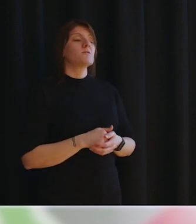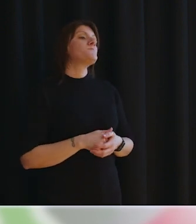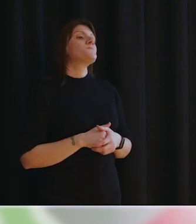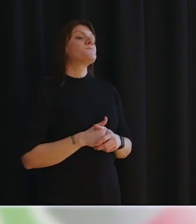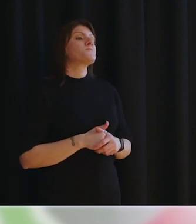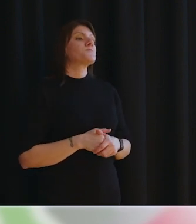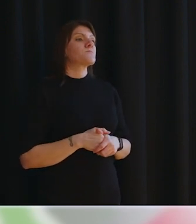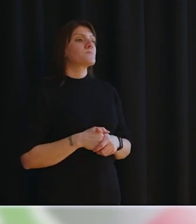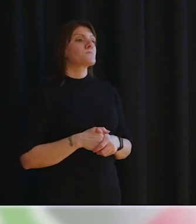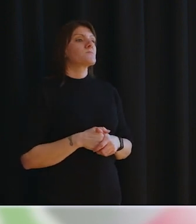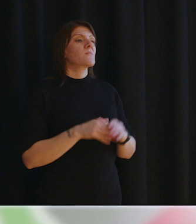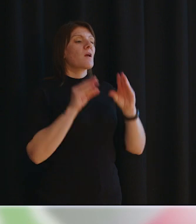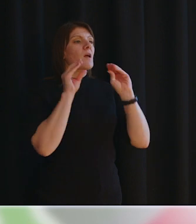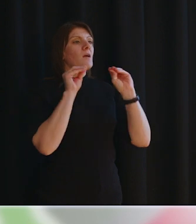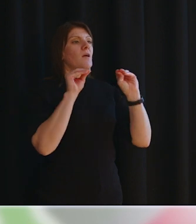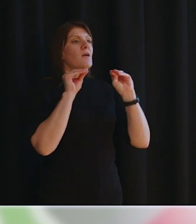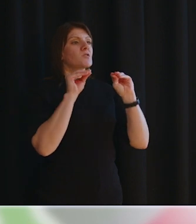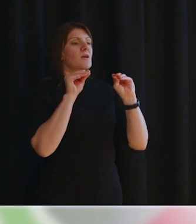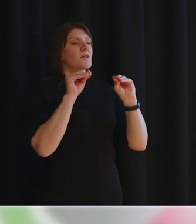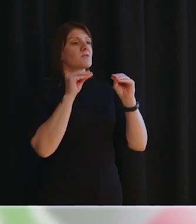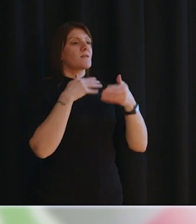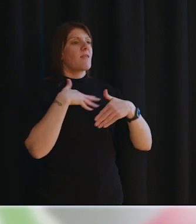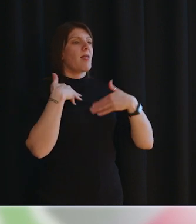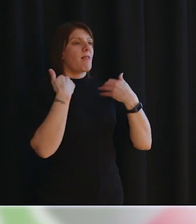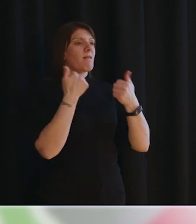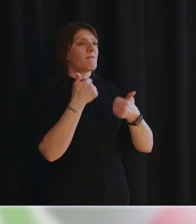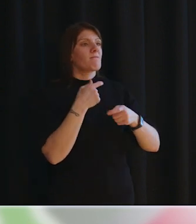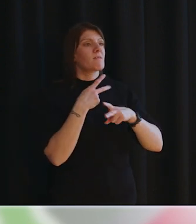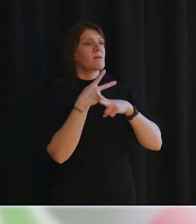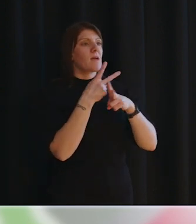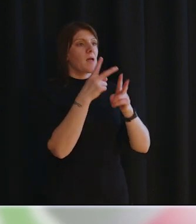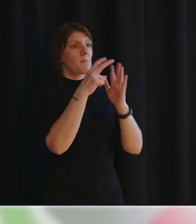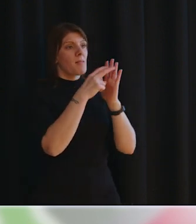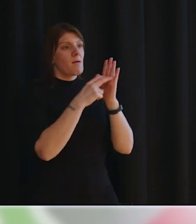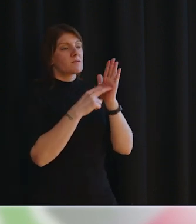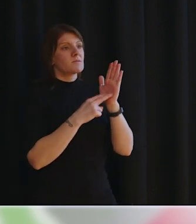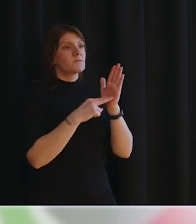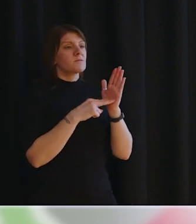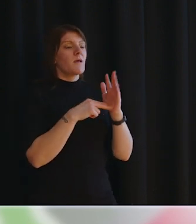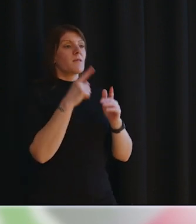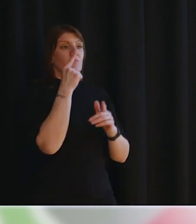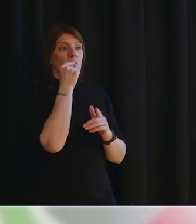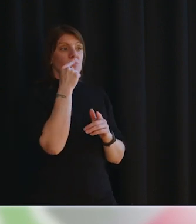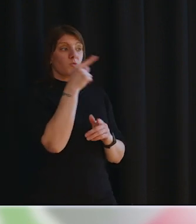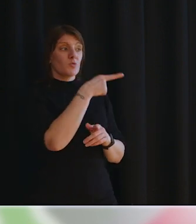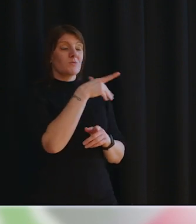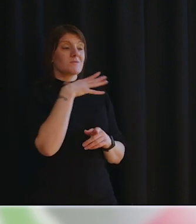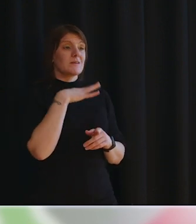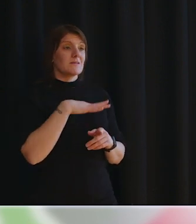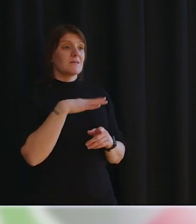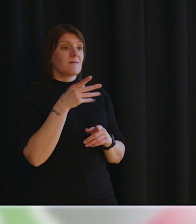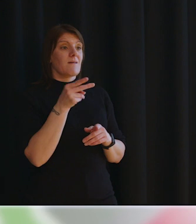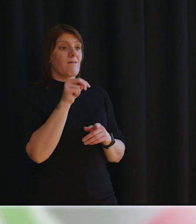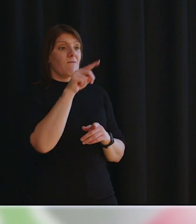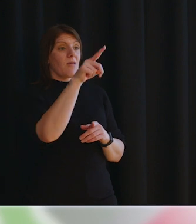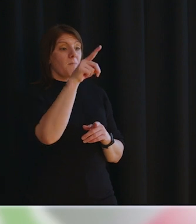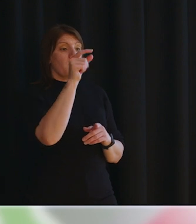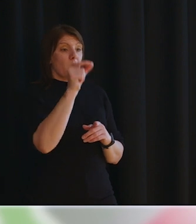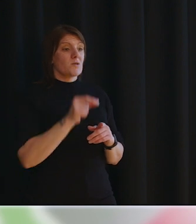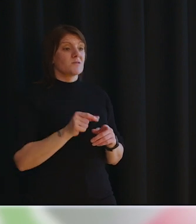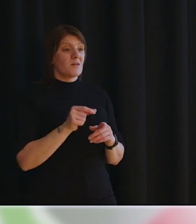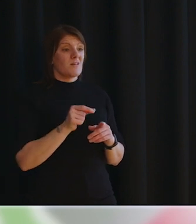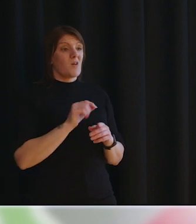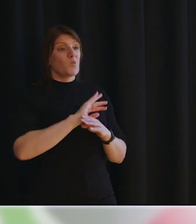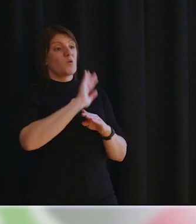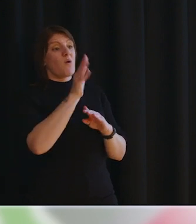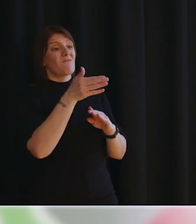So a little bit on education, health and care plans. This might be required if that person, as I said, goes over that threshold of